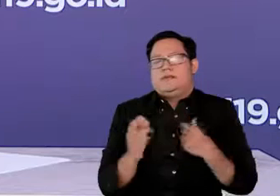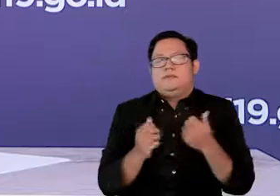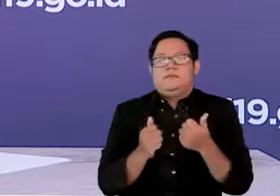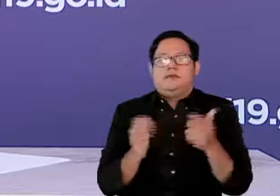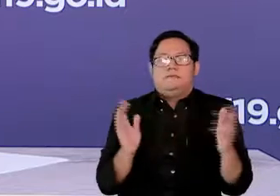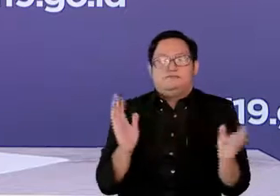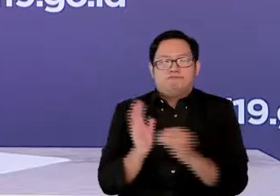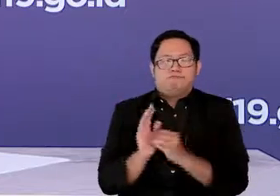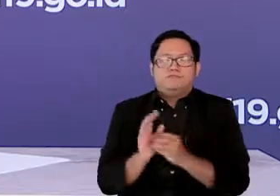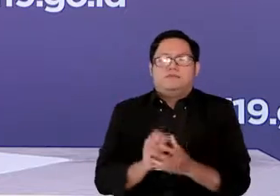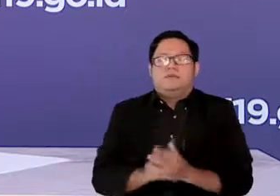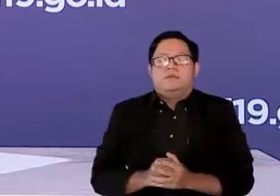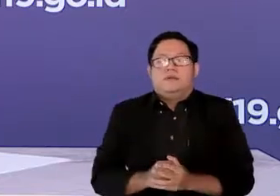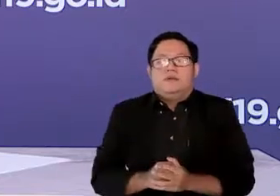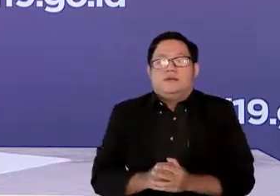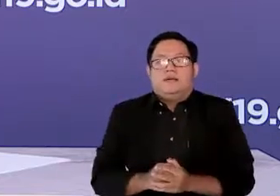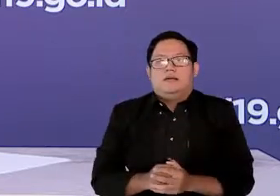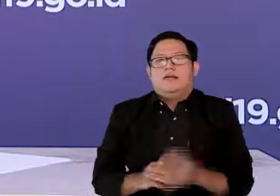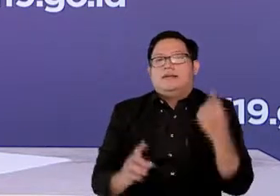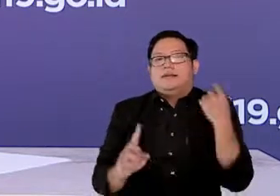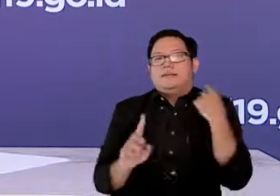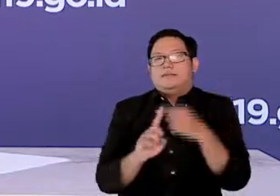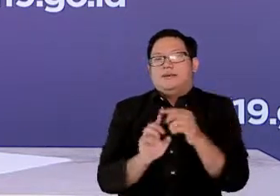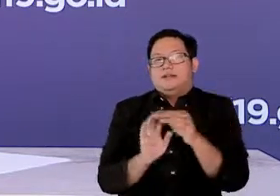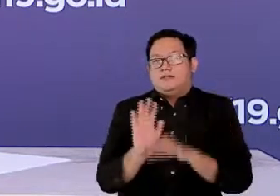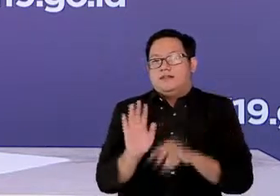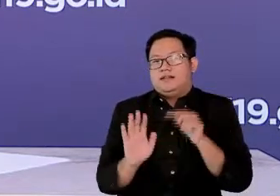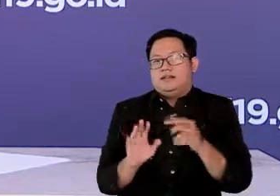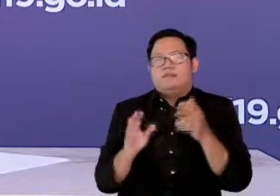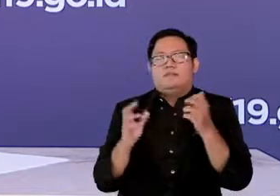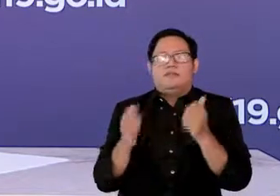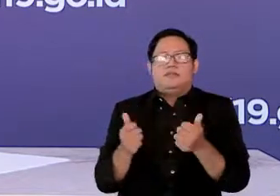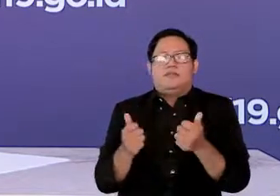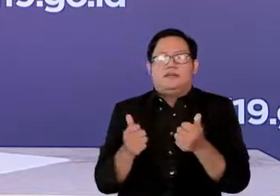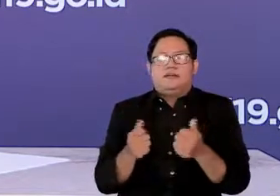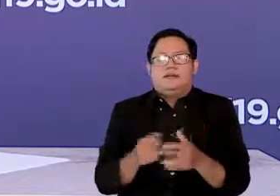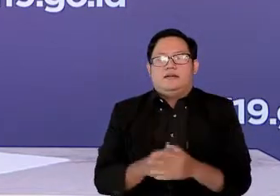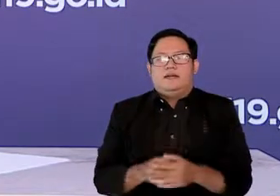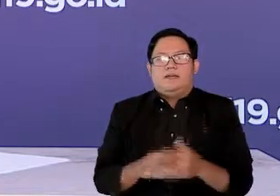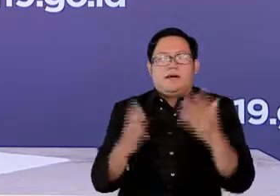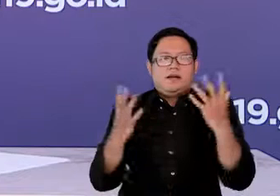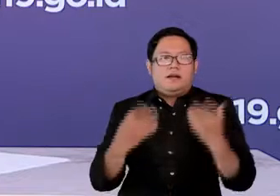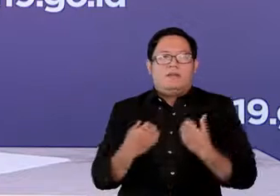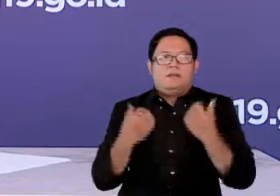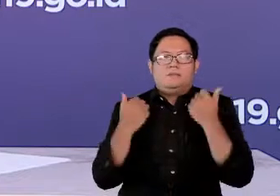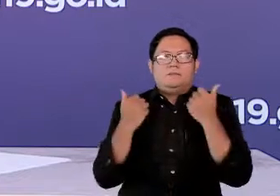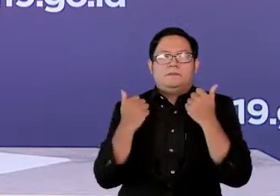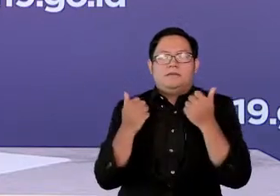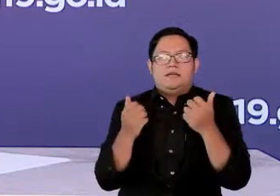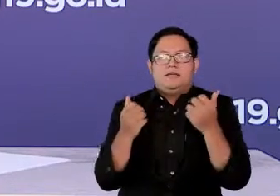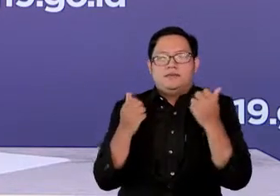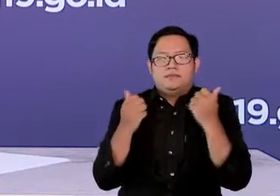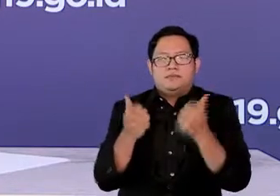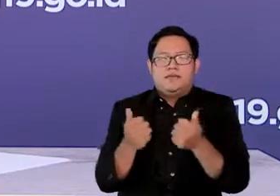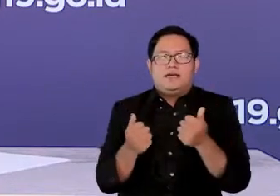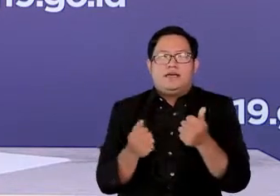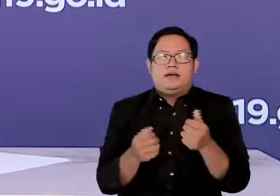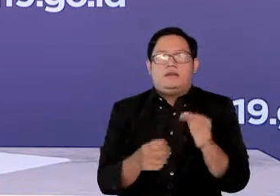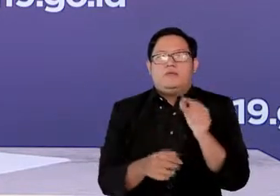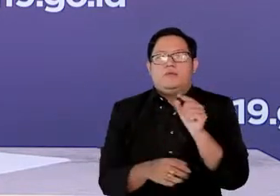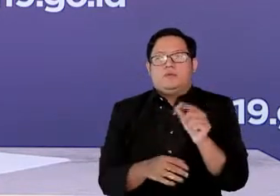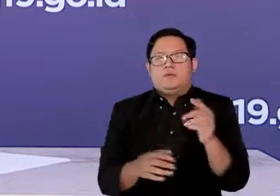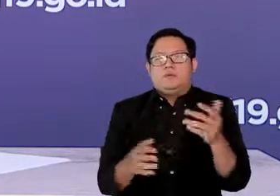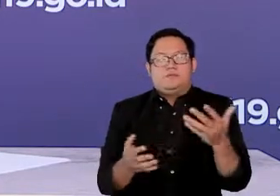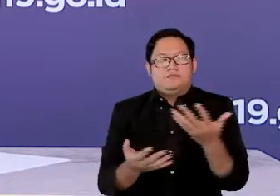These additions are expected to optimize the comprehensive multi-layered policy with a digital approach for